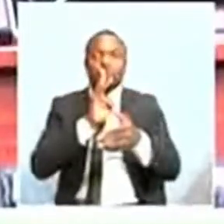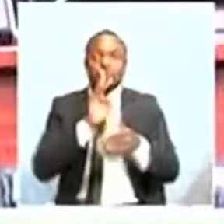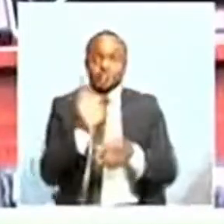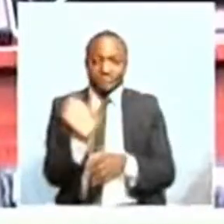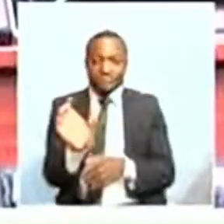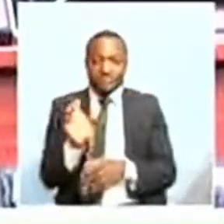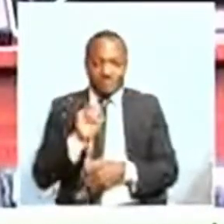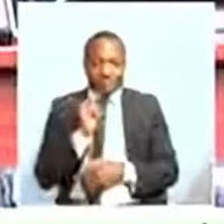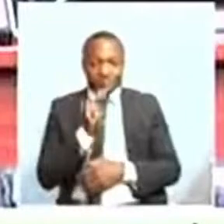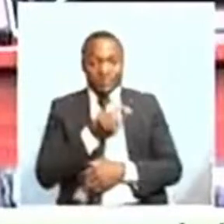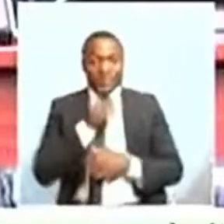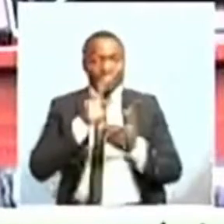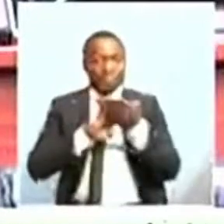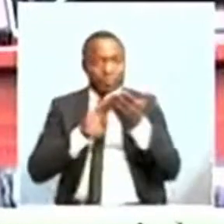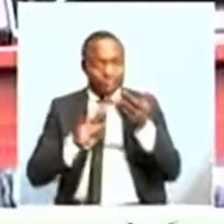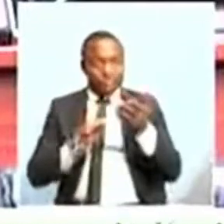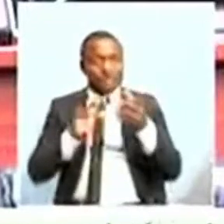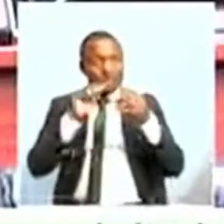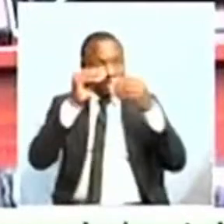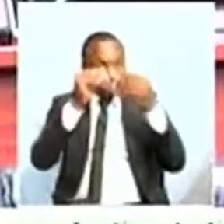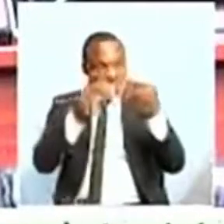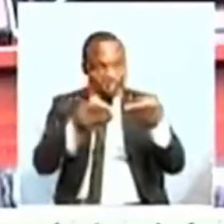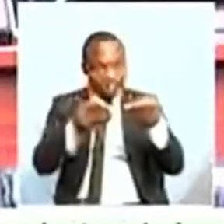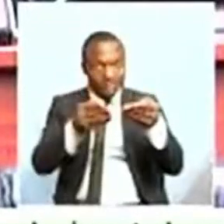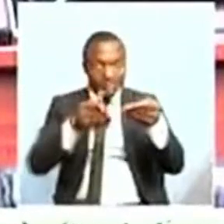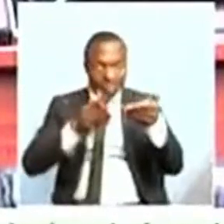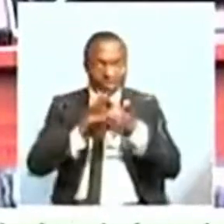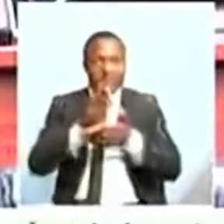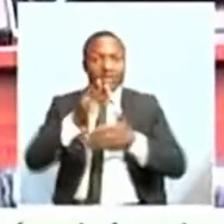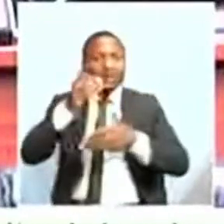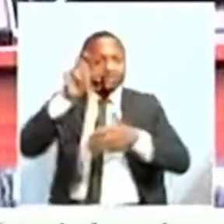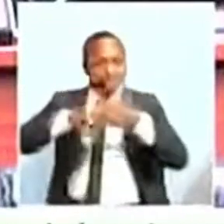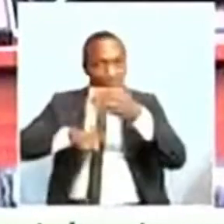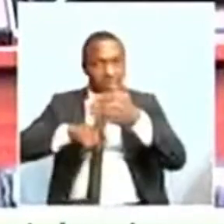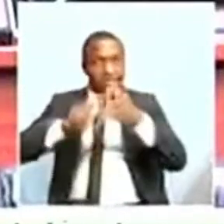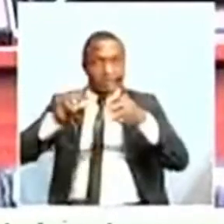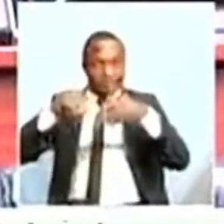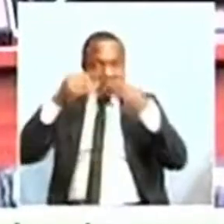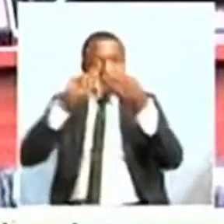We believe that when we give the right price and give